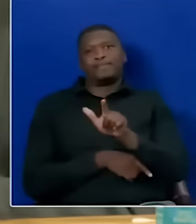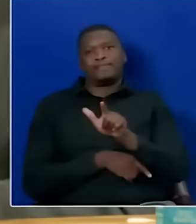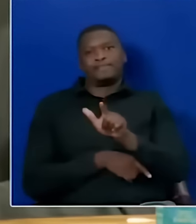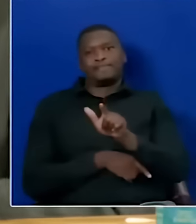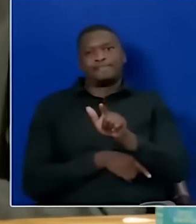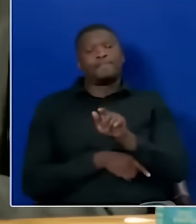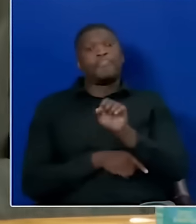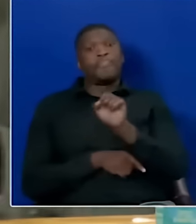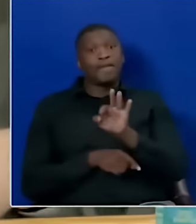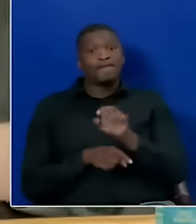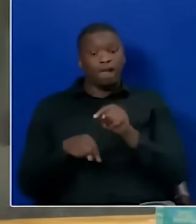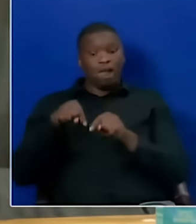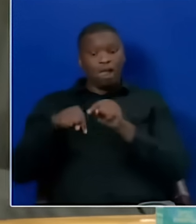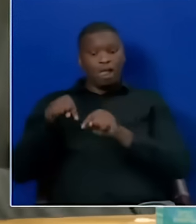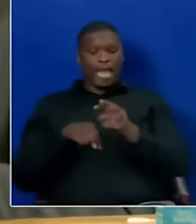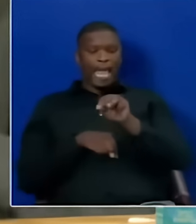MNM1,